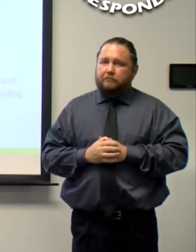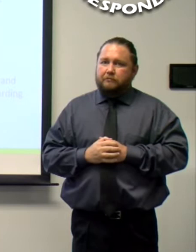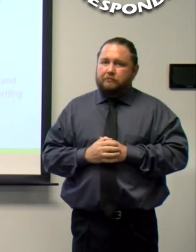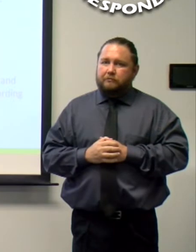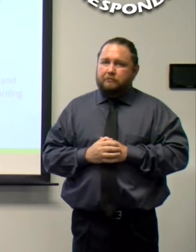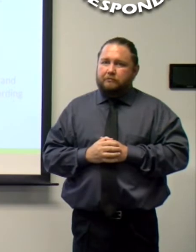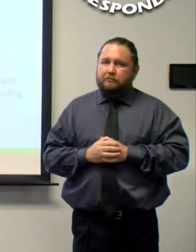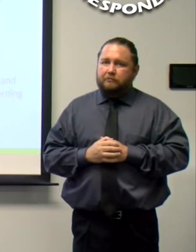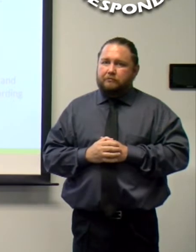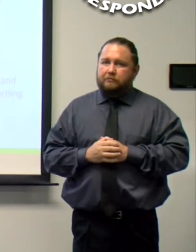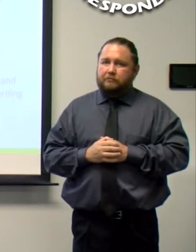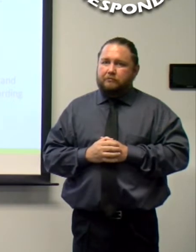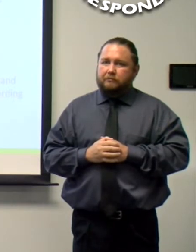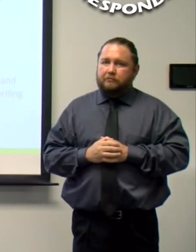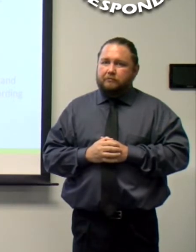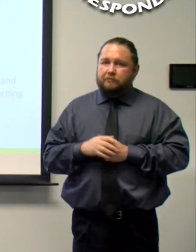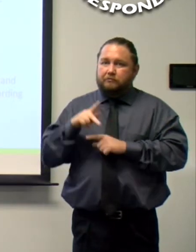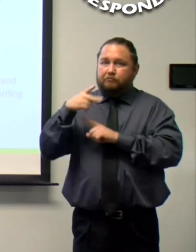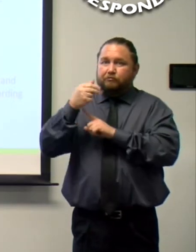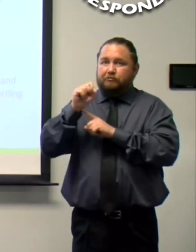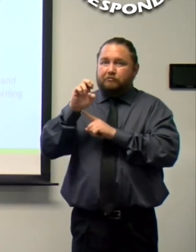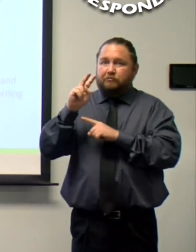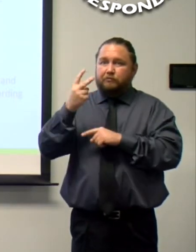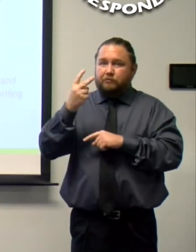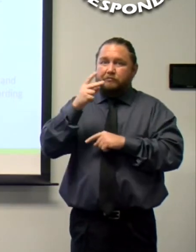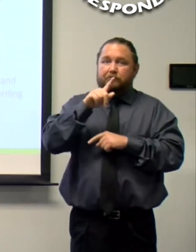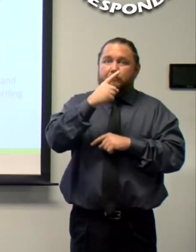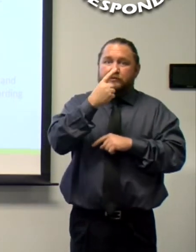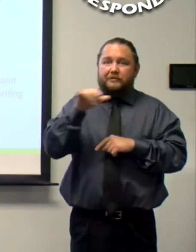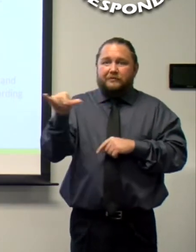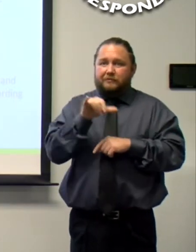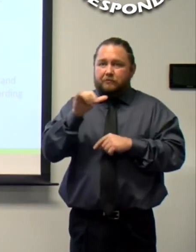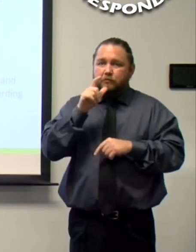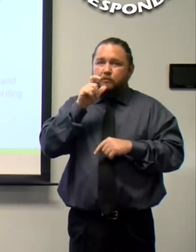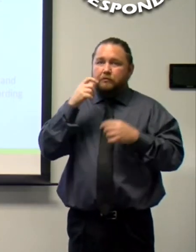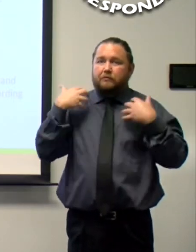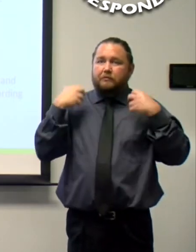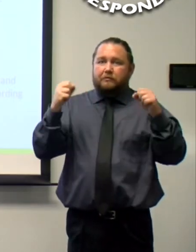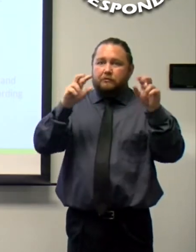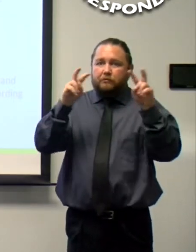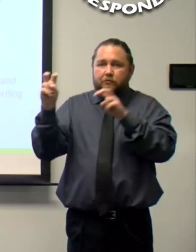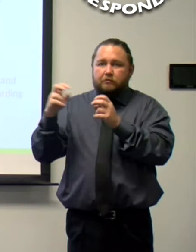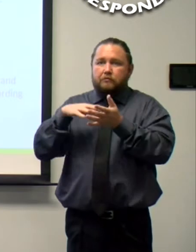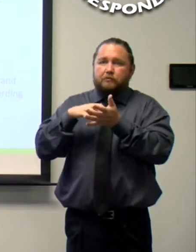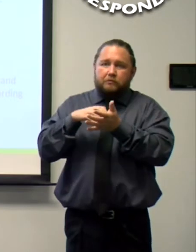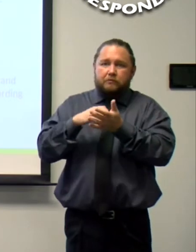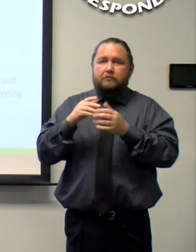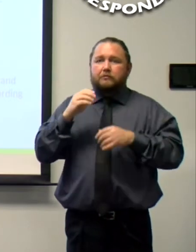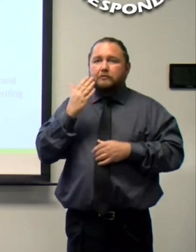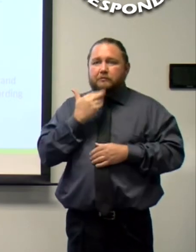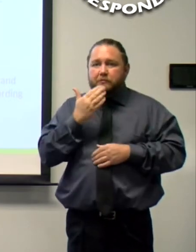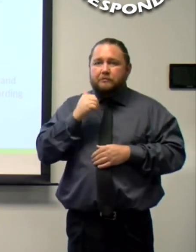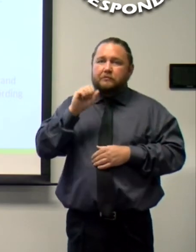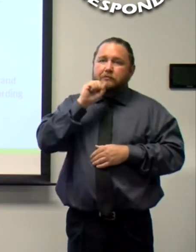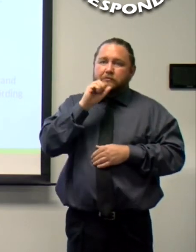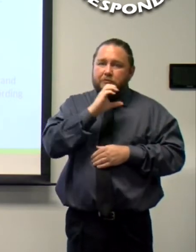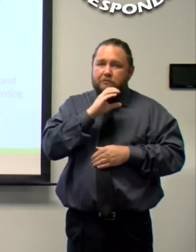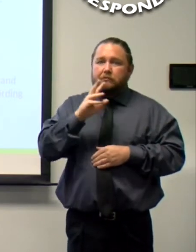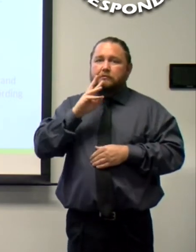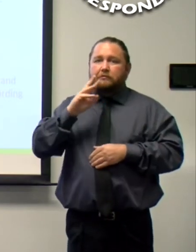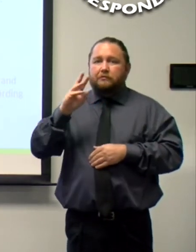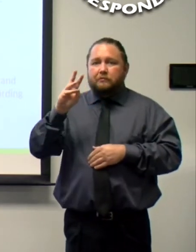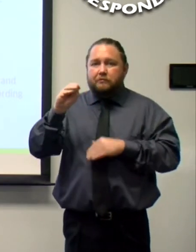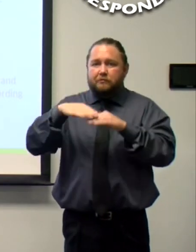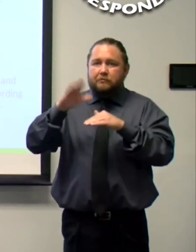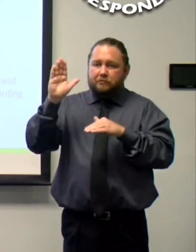people with an underlying health condition, need to continue to stay at home and be very careful. Again,